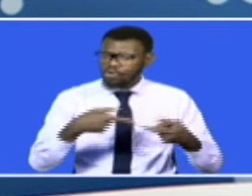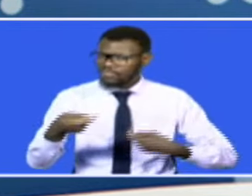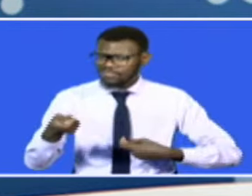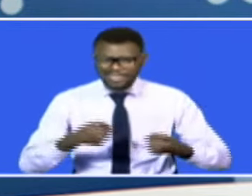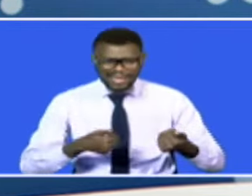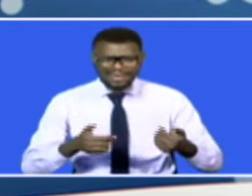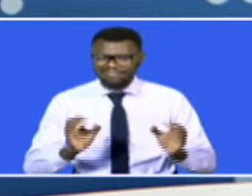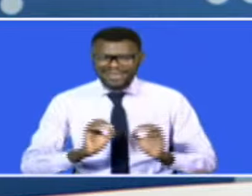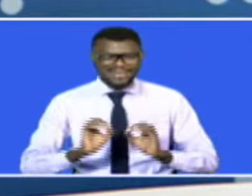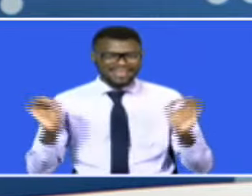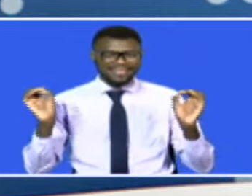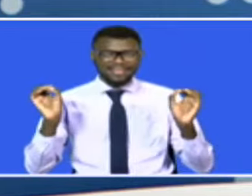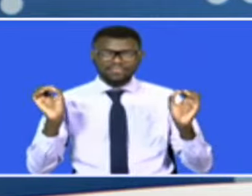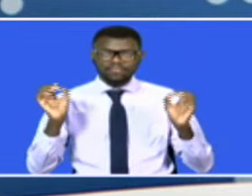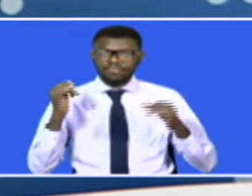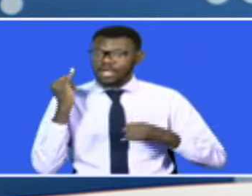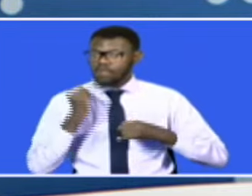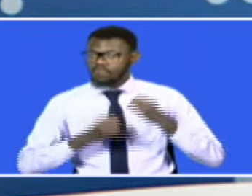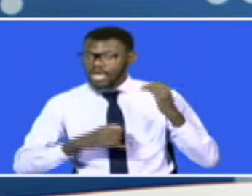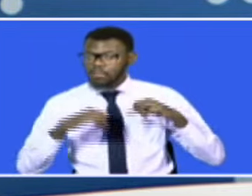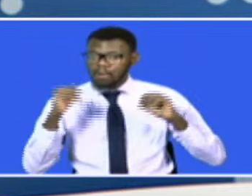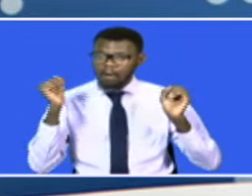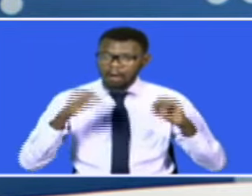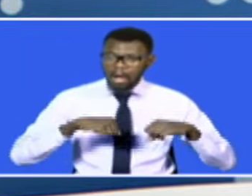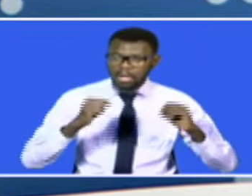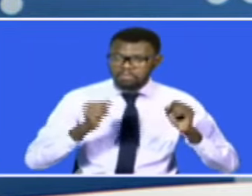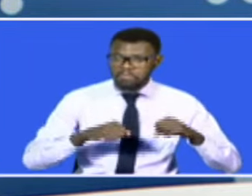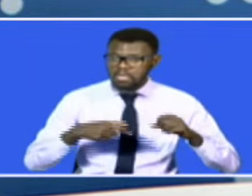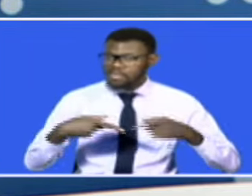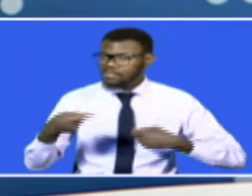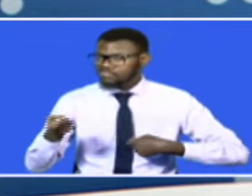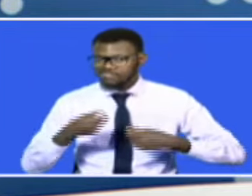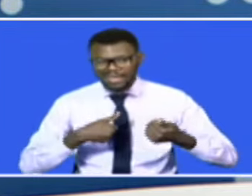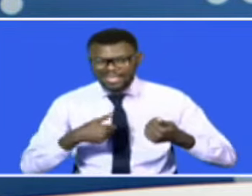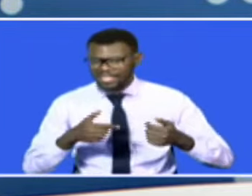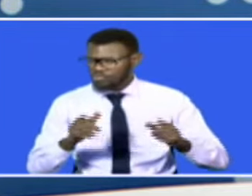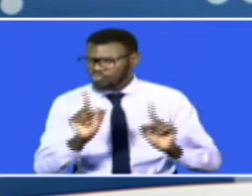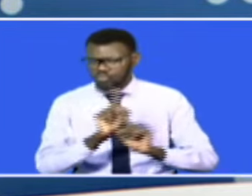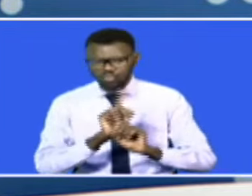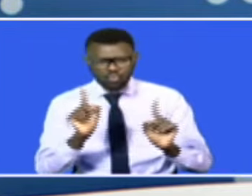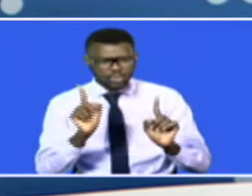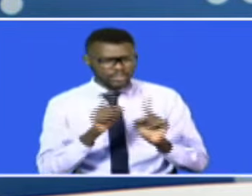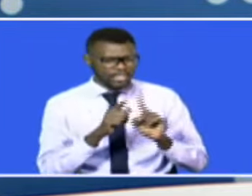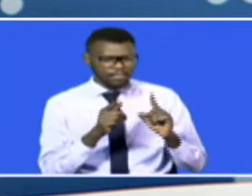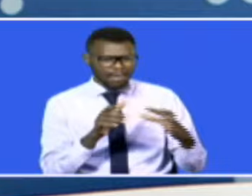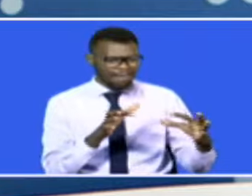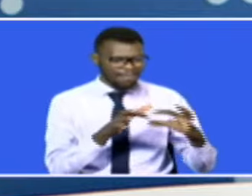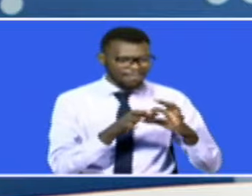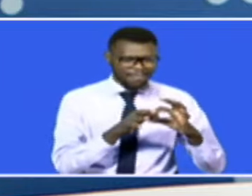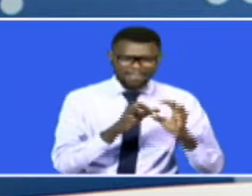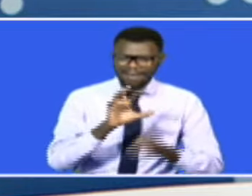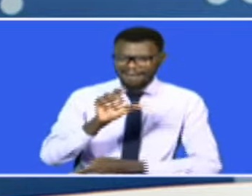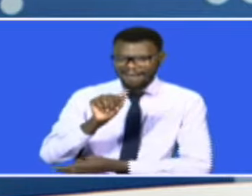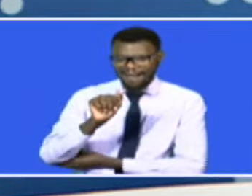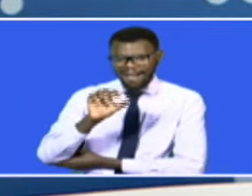and that no final agreement has been made regarding the public-private partnership with Adani